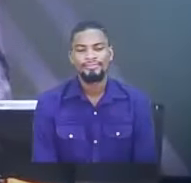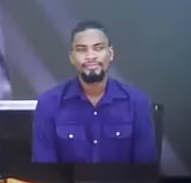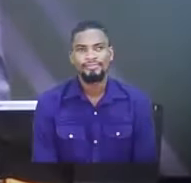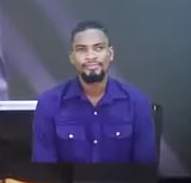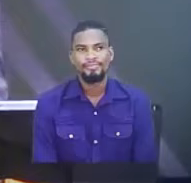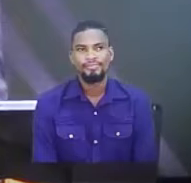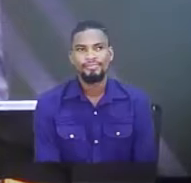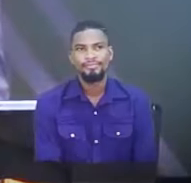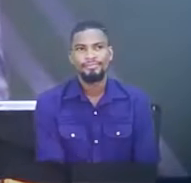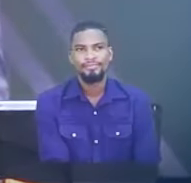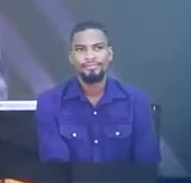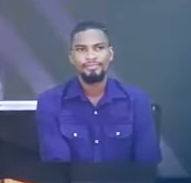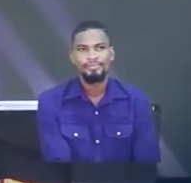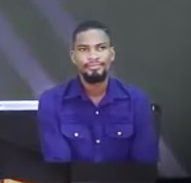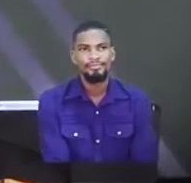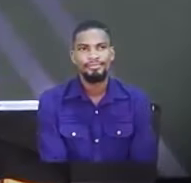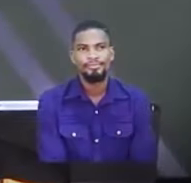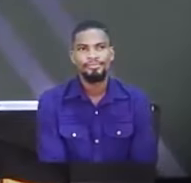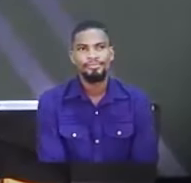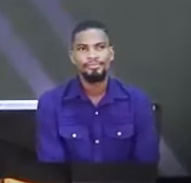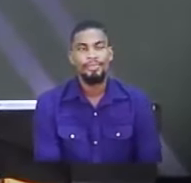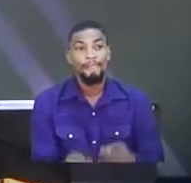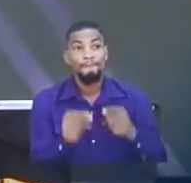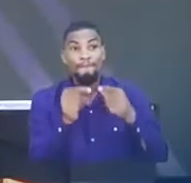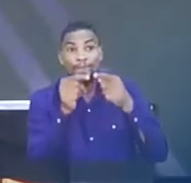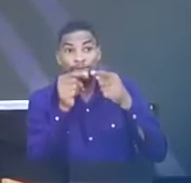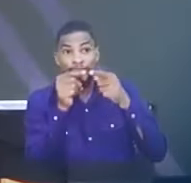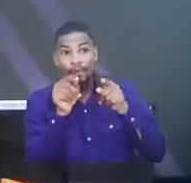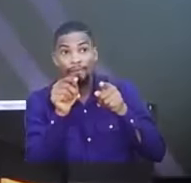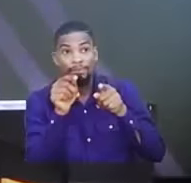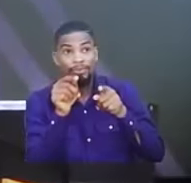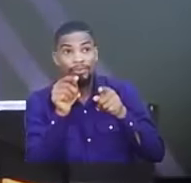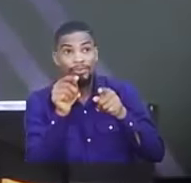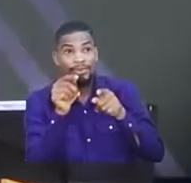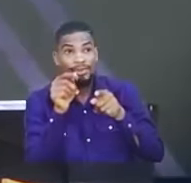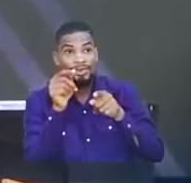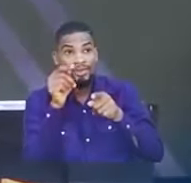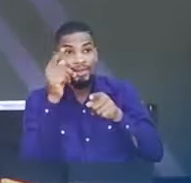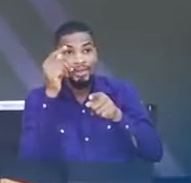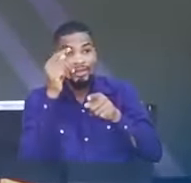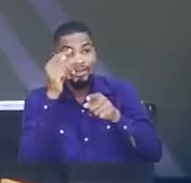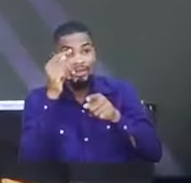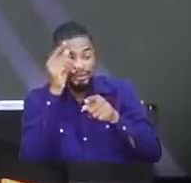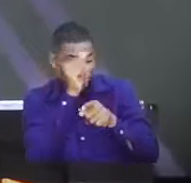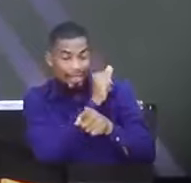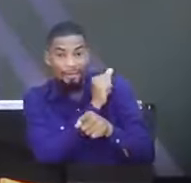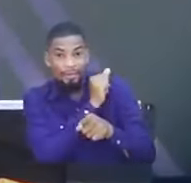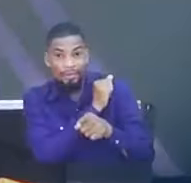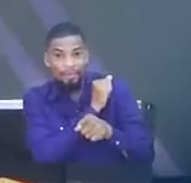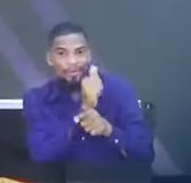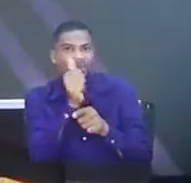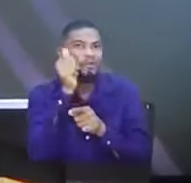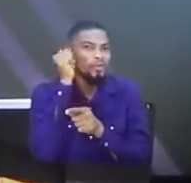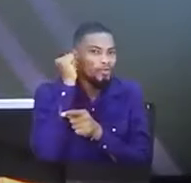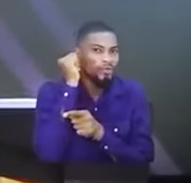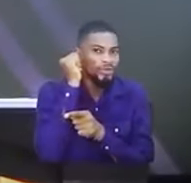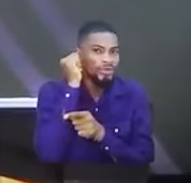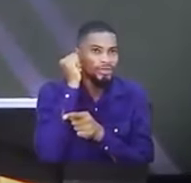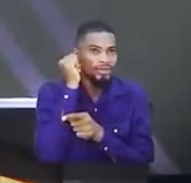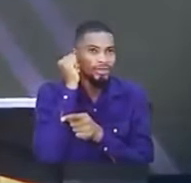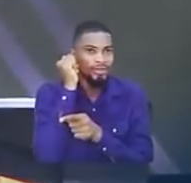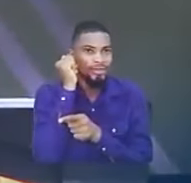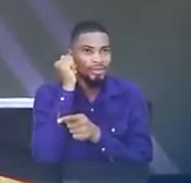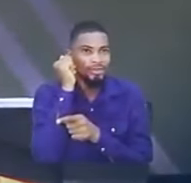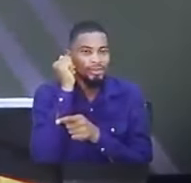Are we together? But he refused to listen to her. And since he was